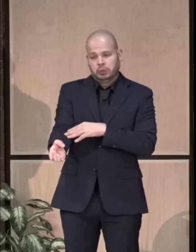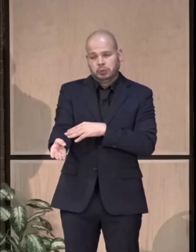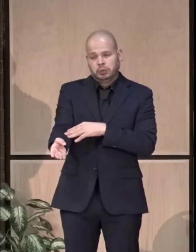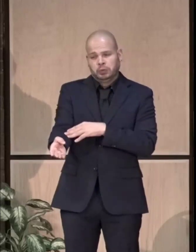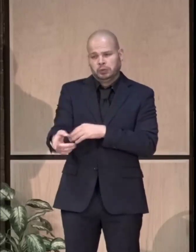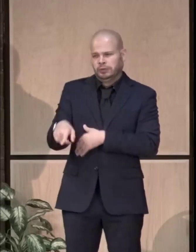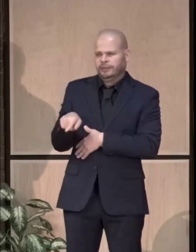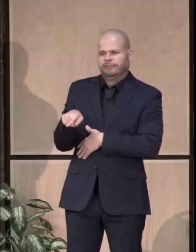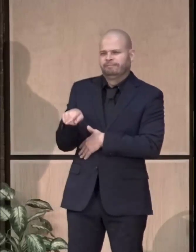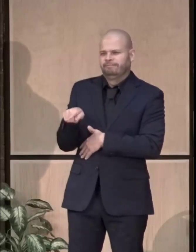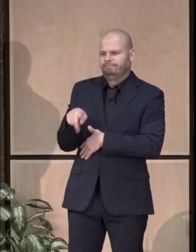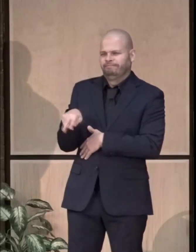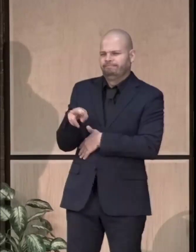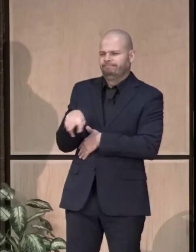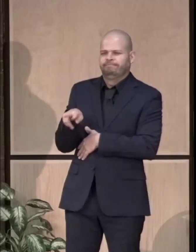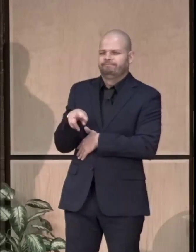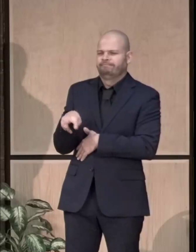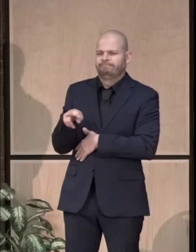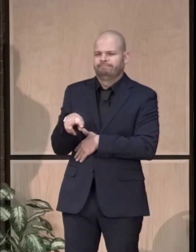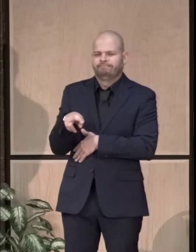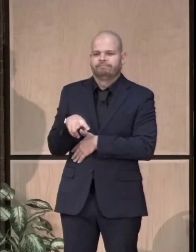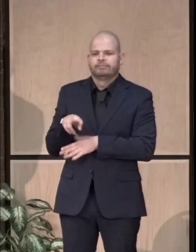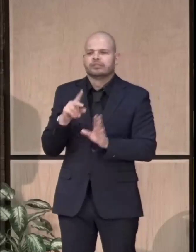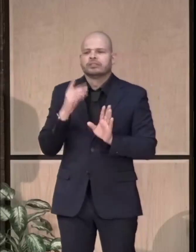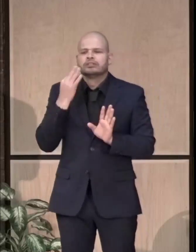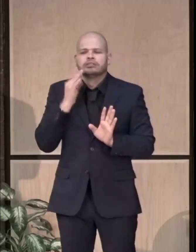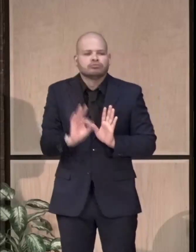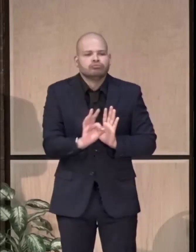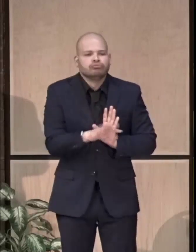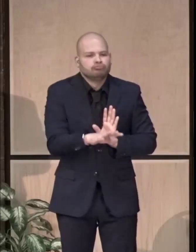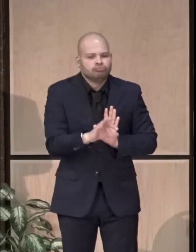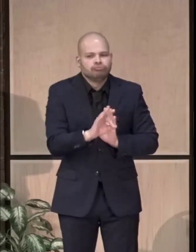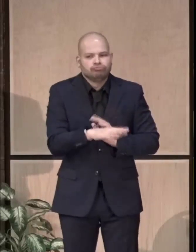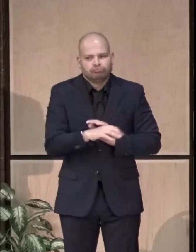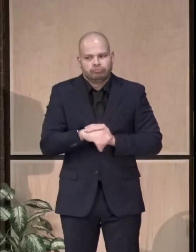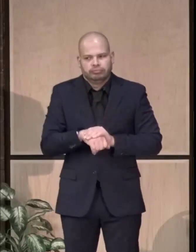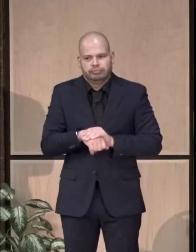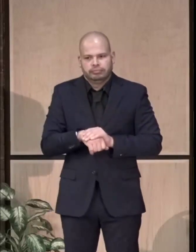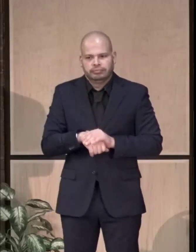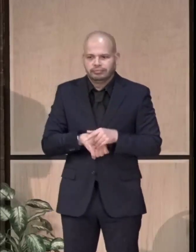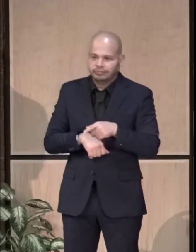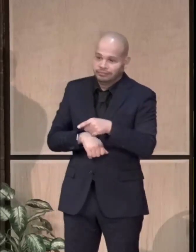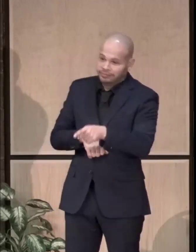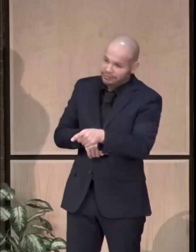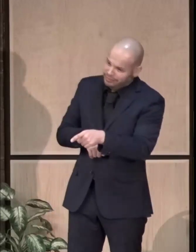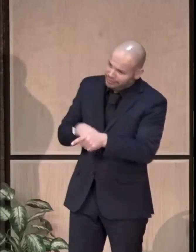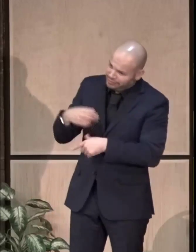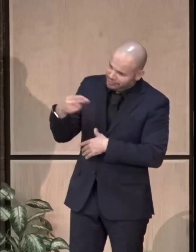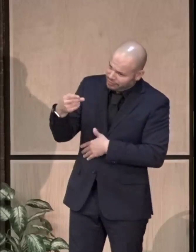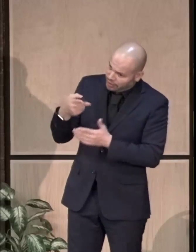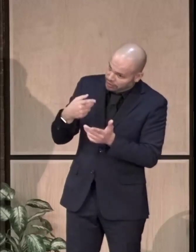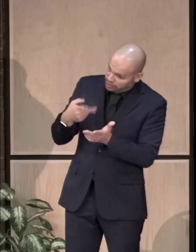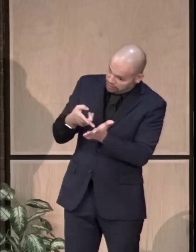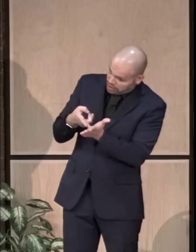You've called Hodges an honest man, right? He is an honest man in regards